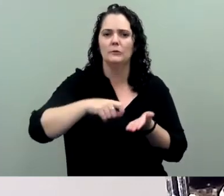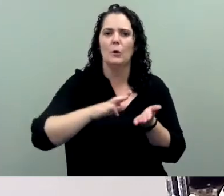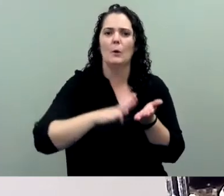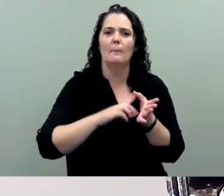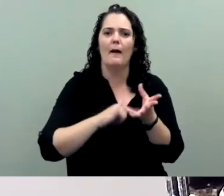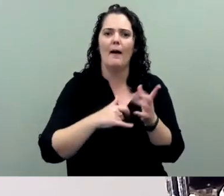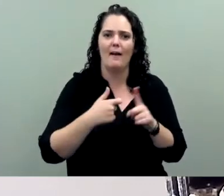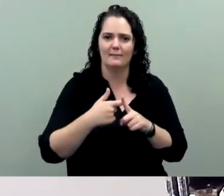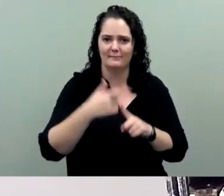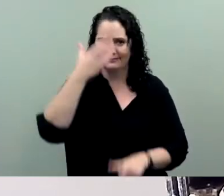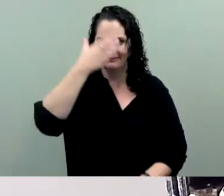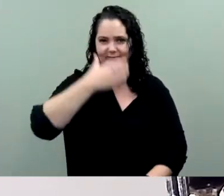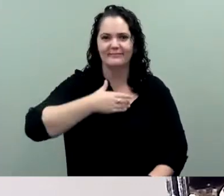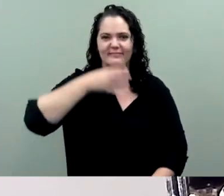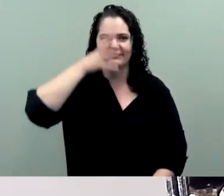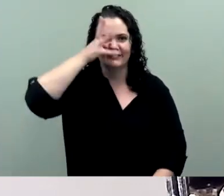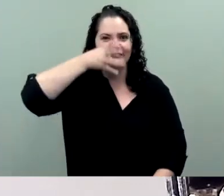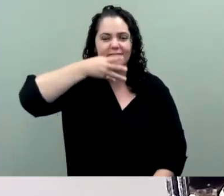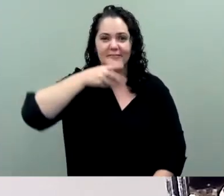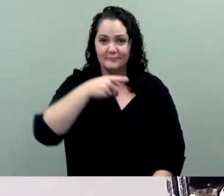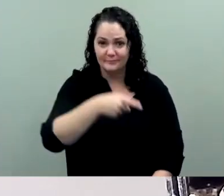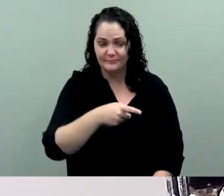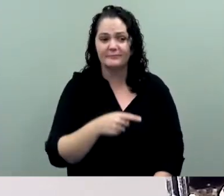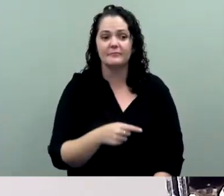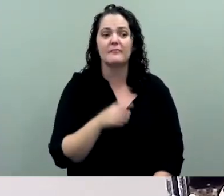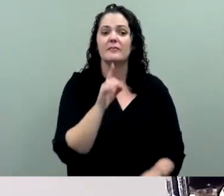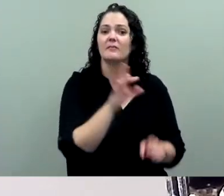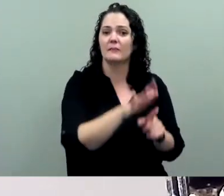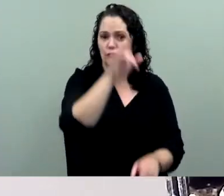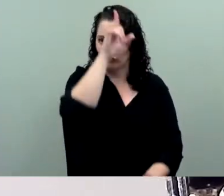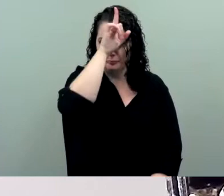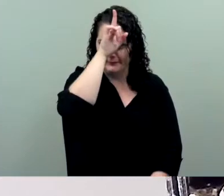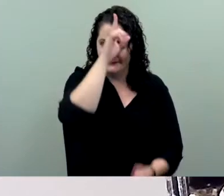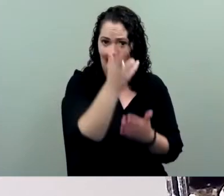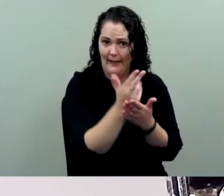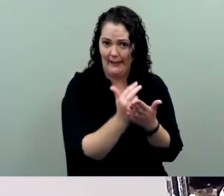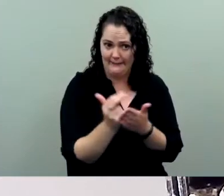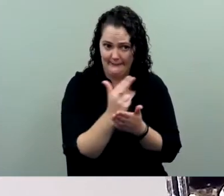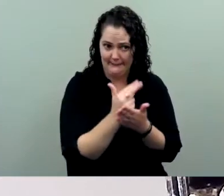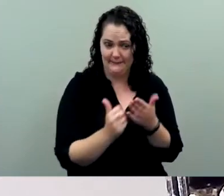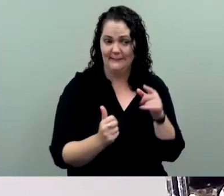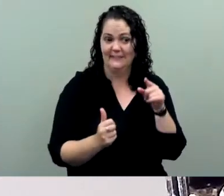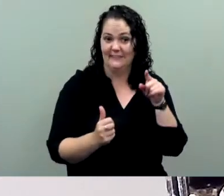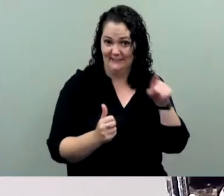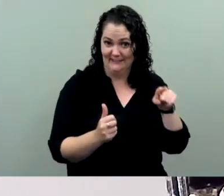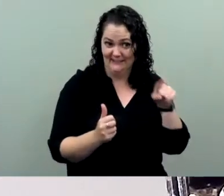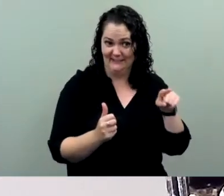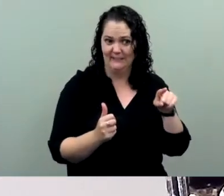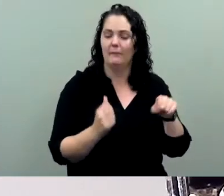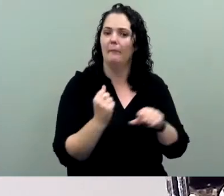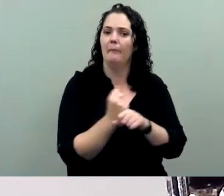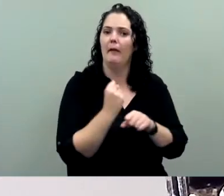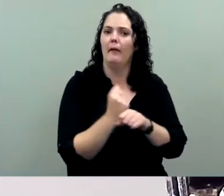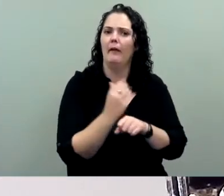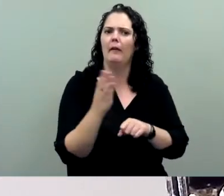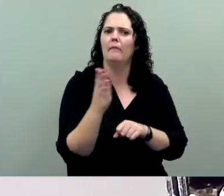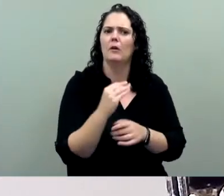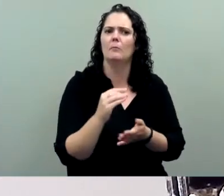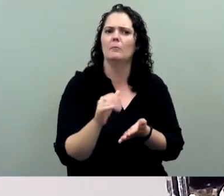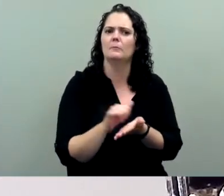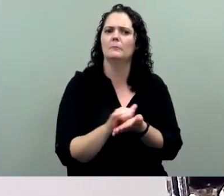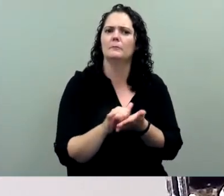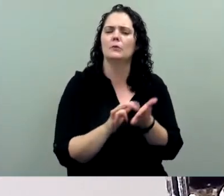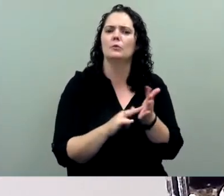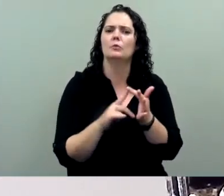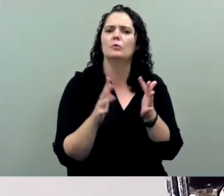there again. She's a German artist, but this particular work, Pencil Mask, she did in her studio in New York in the 1970s.